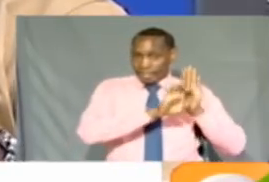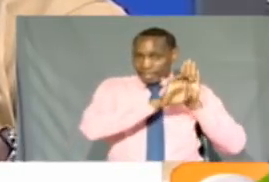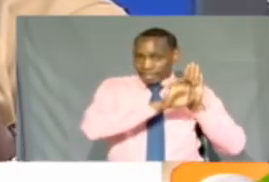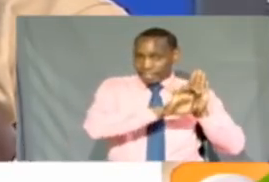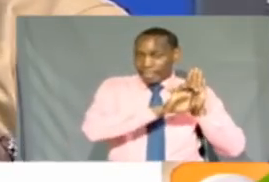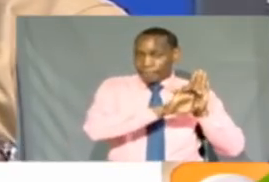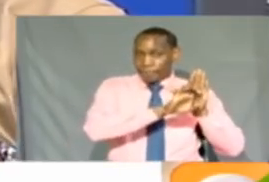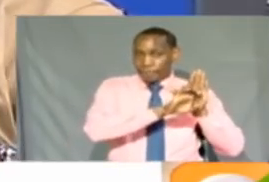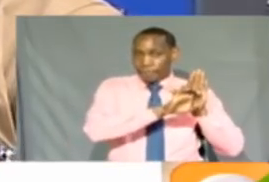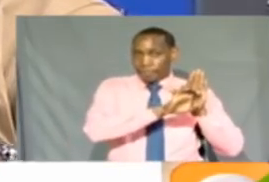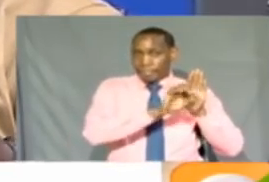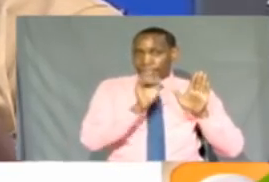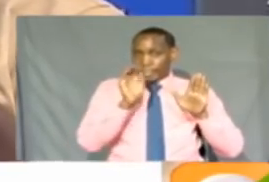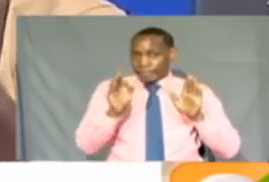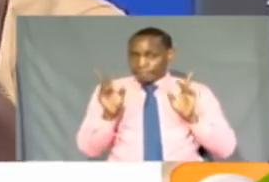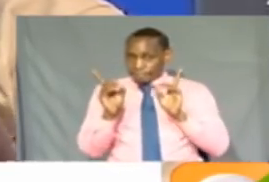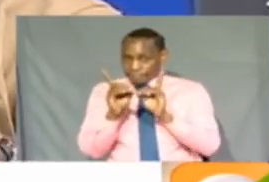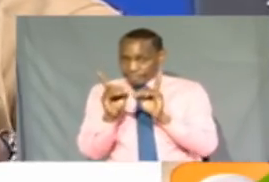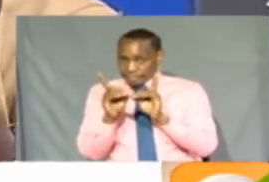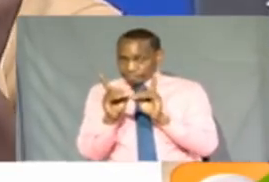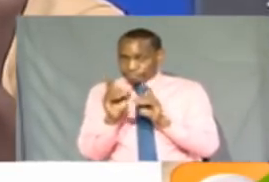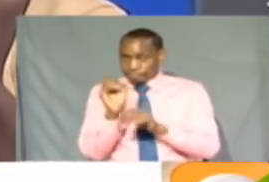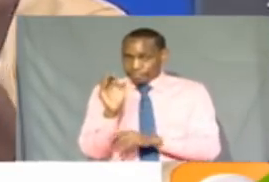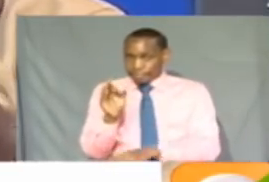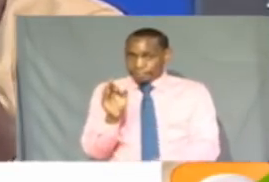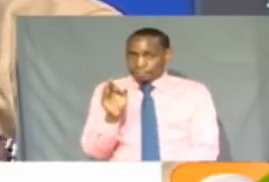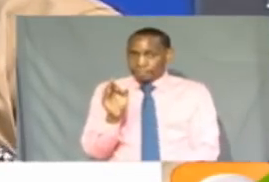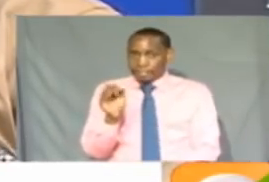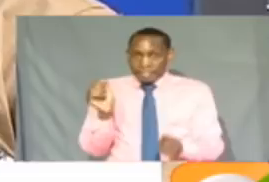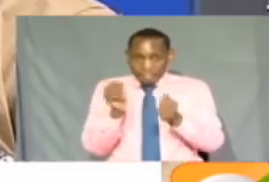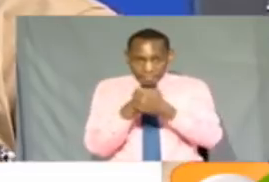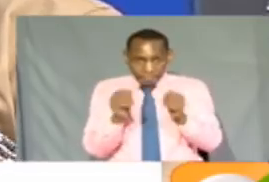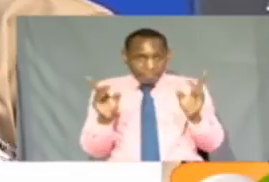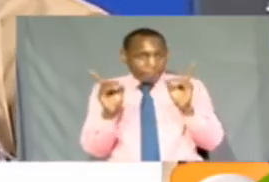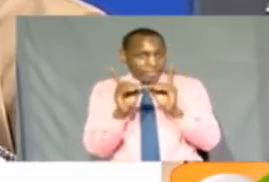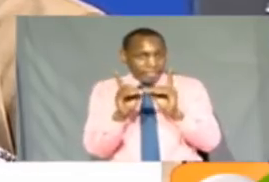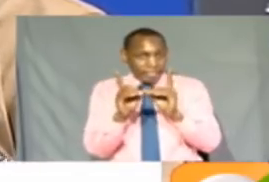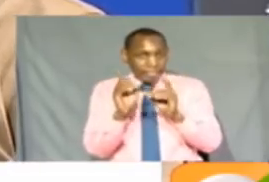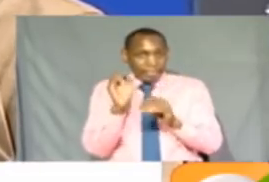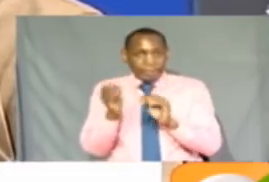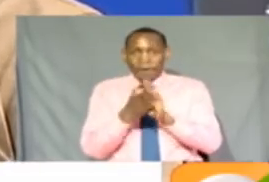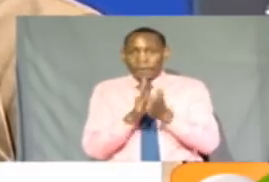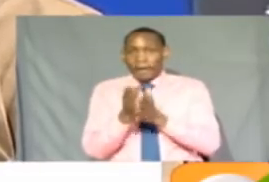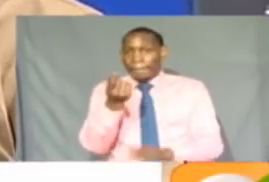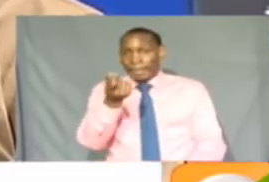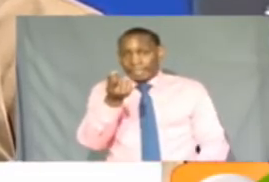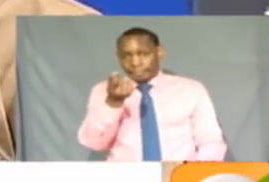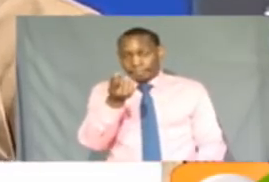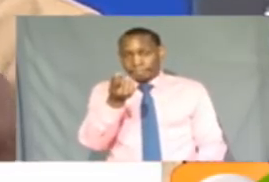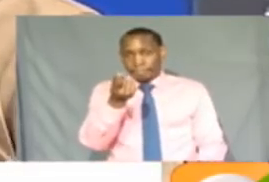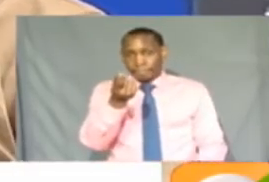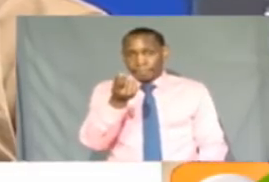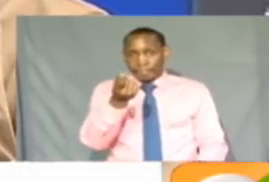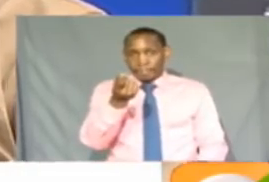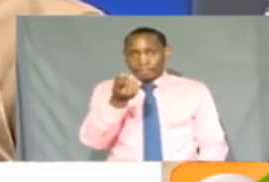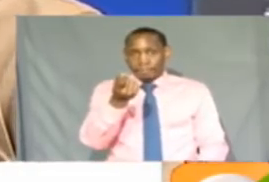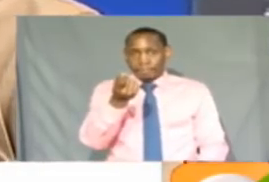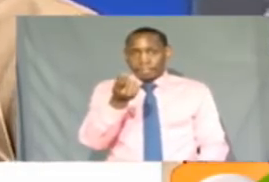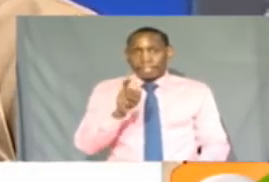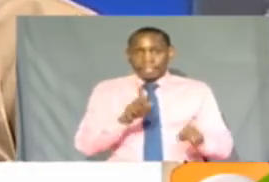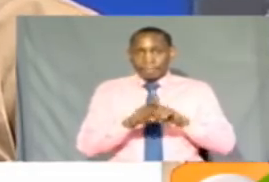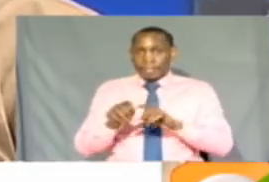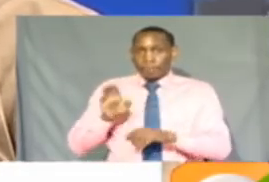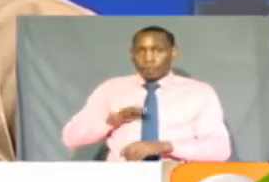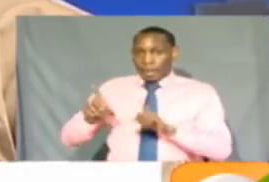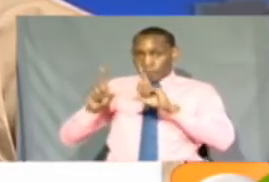you are dating, if you can't date if you don't have money. And as our lady